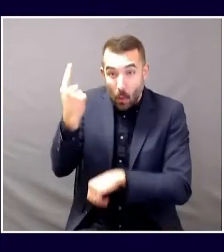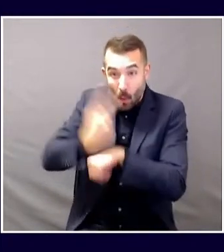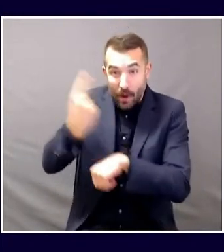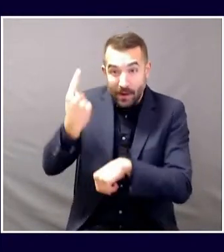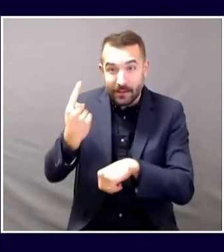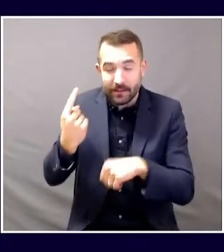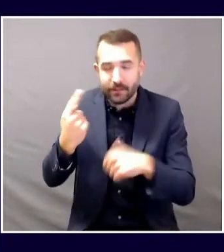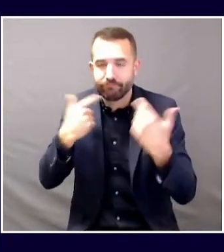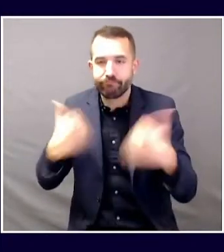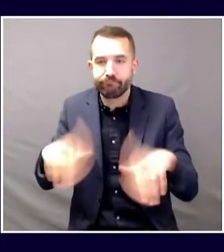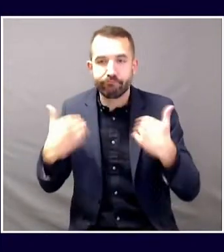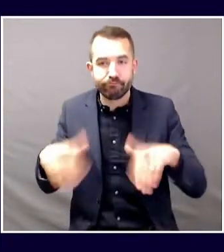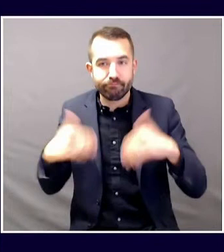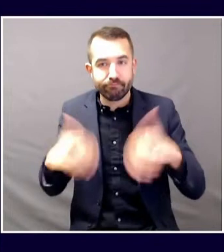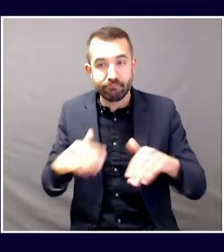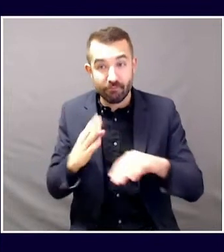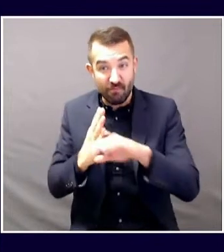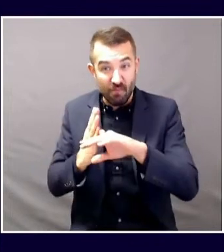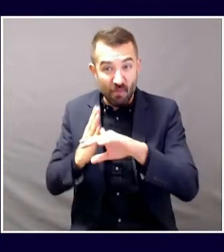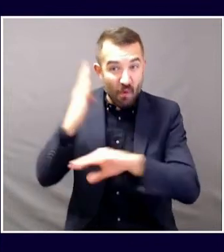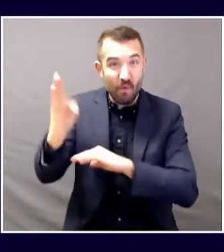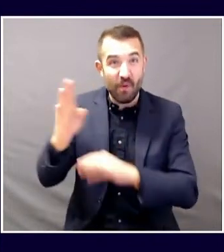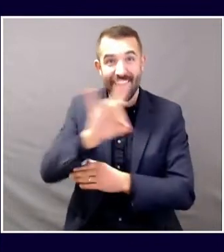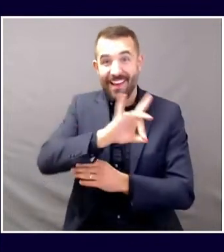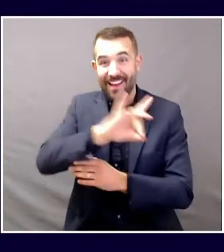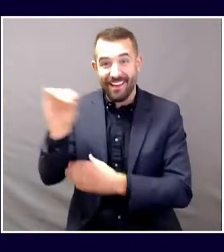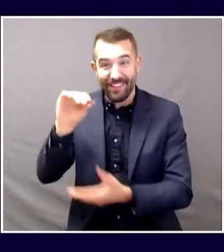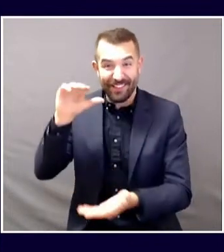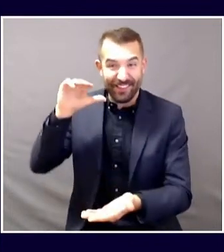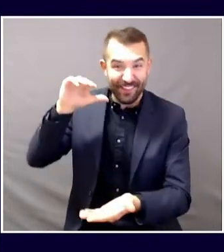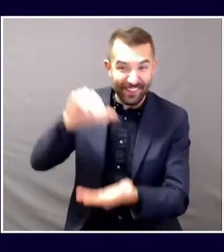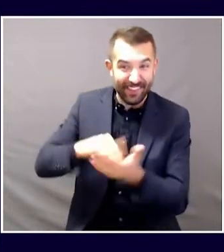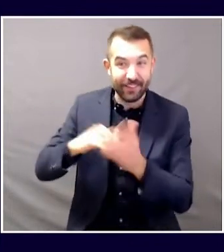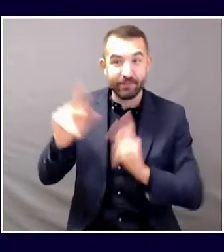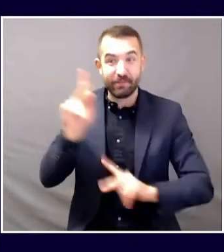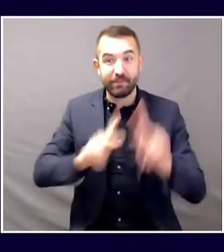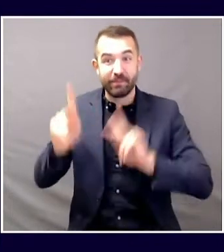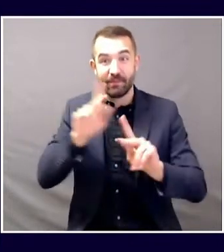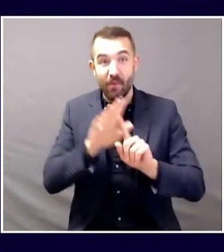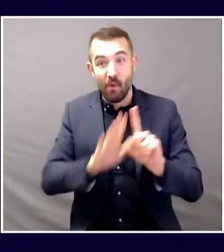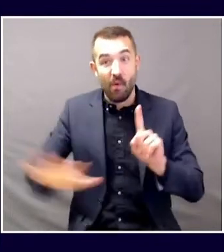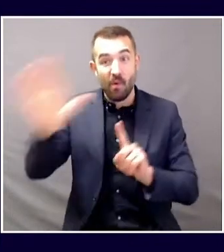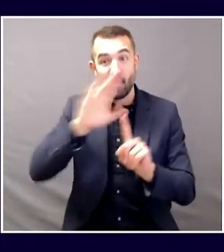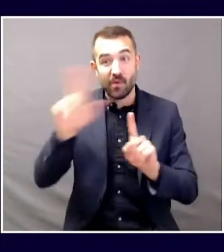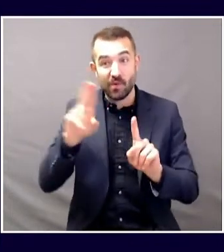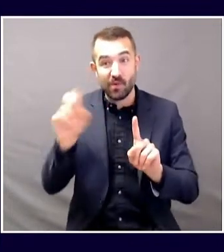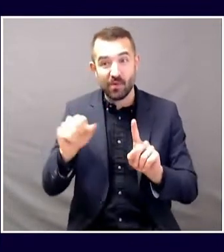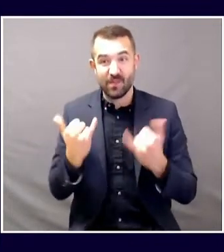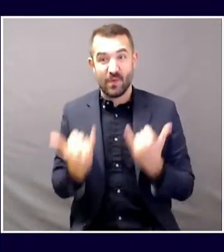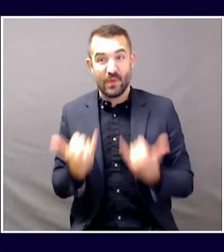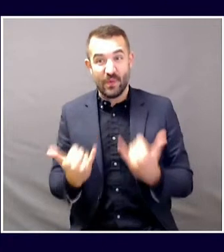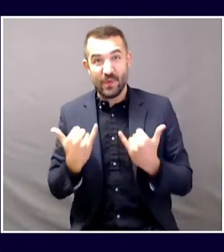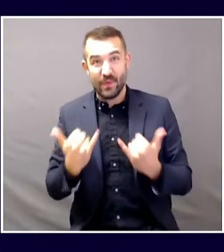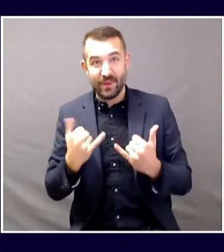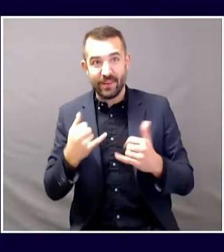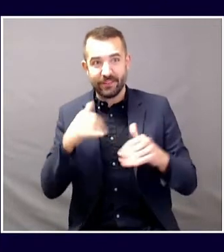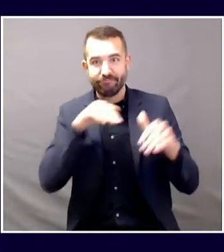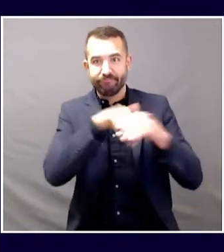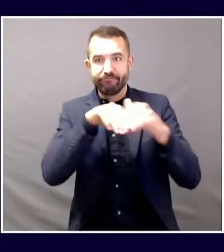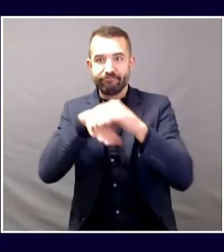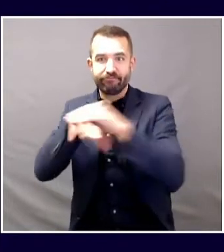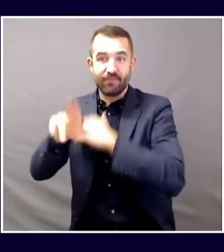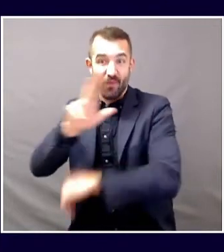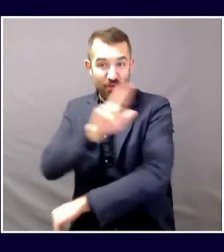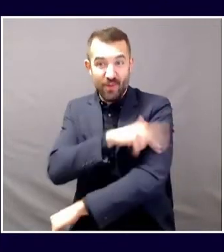over 80,000 people across the United States are currently hospitalized. 80,000